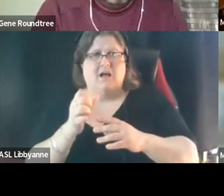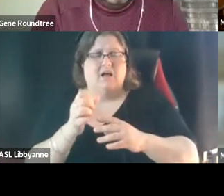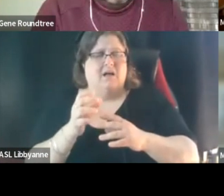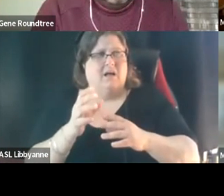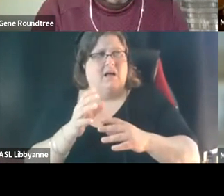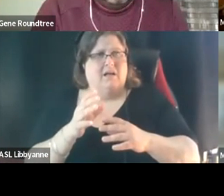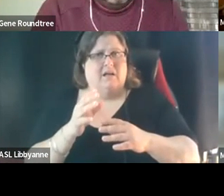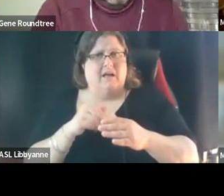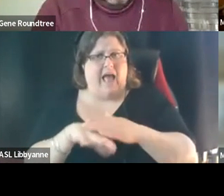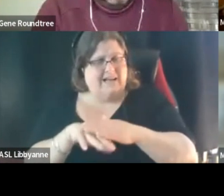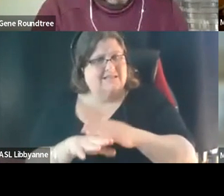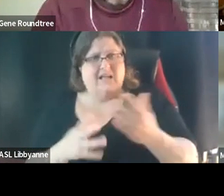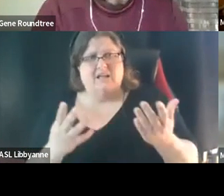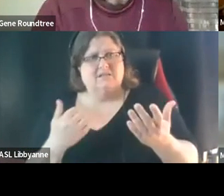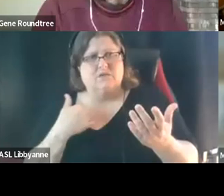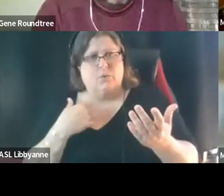superintendent.